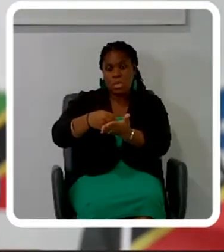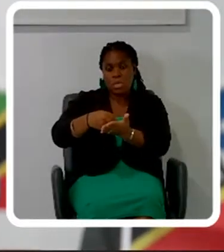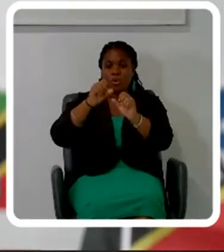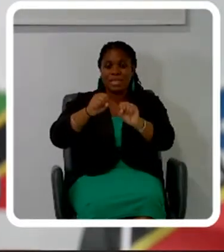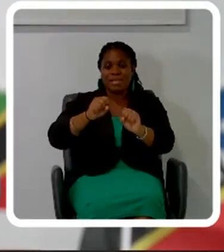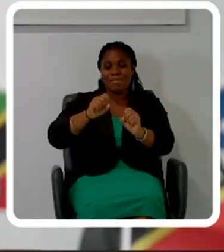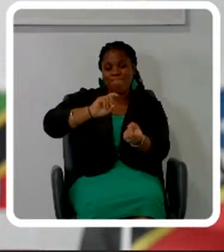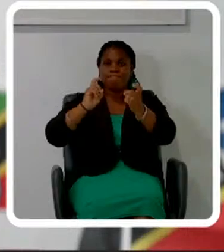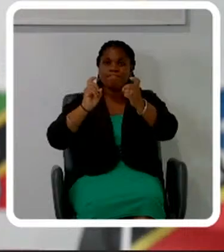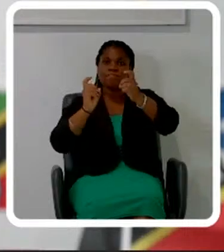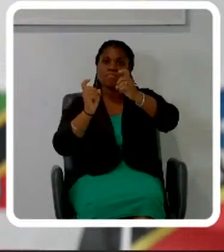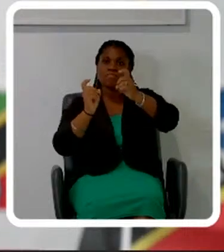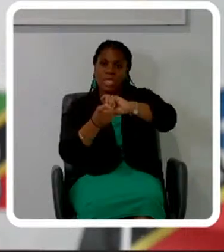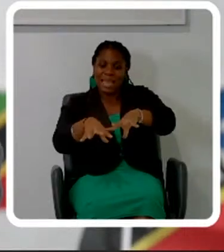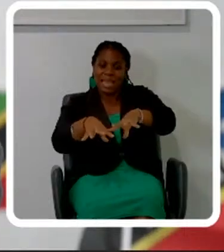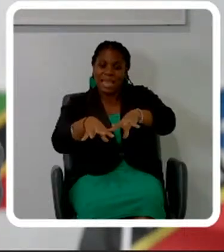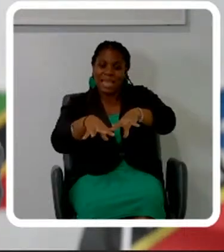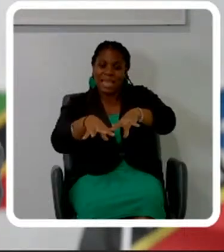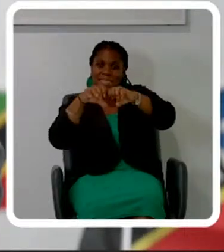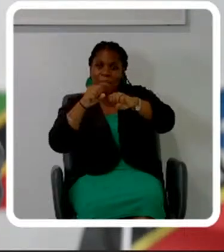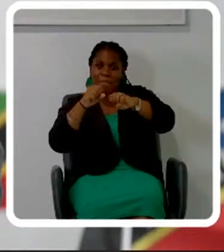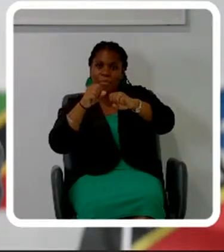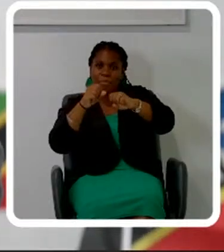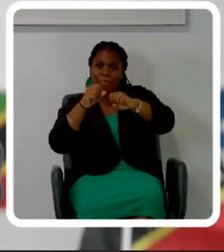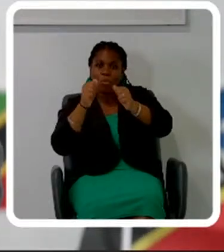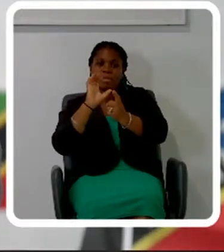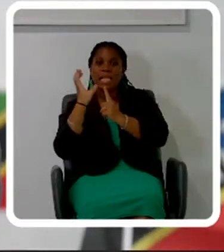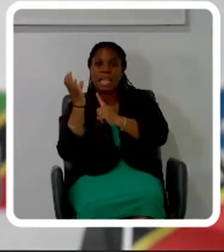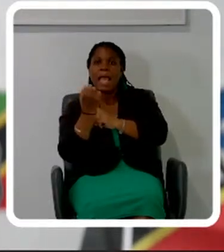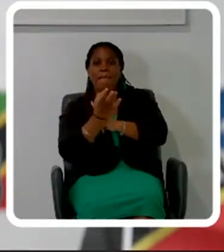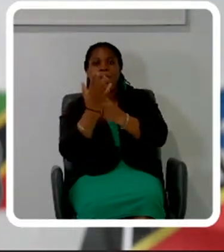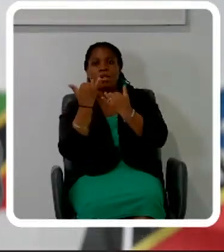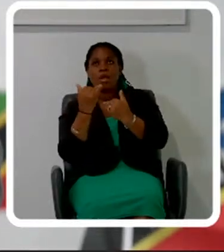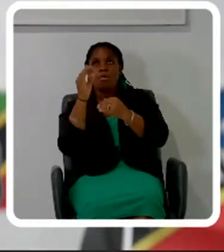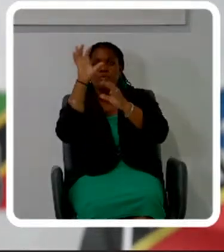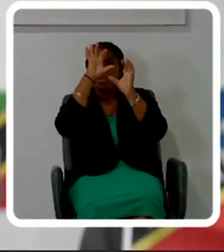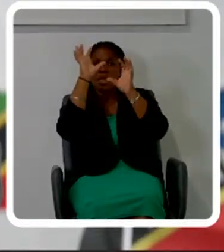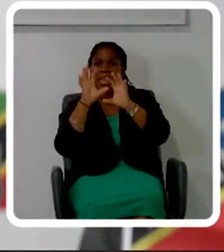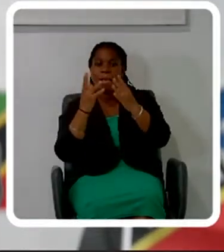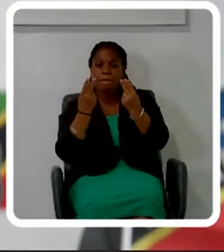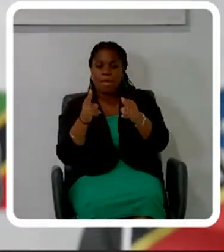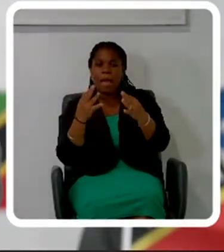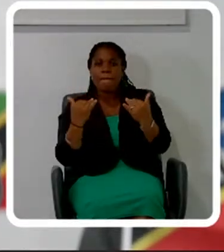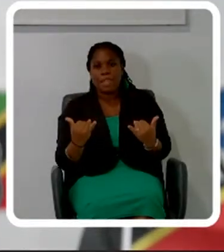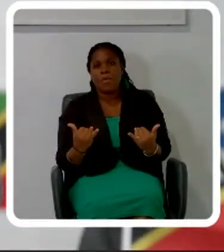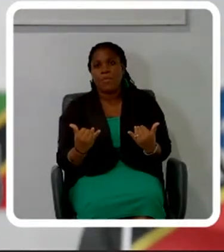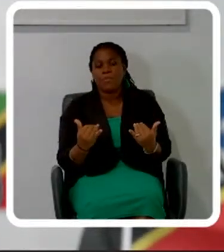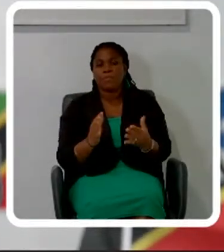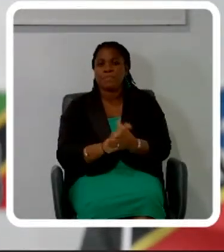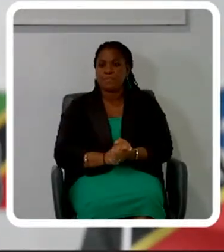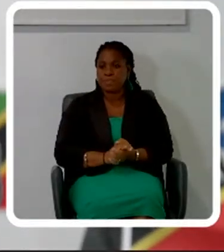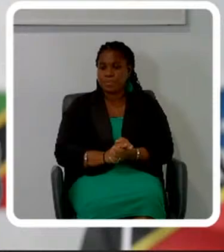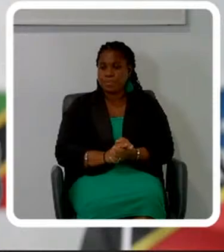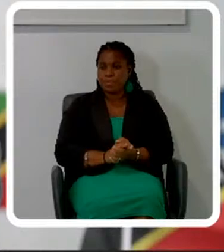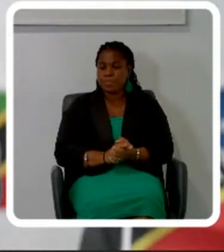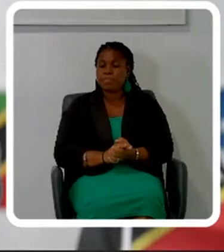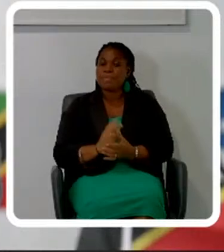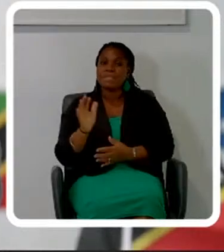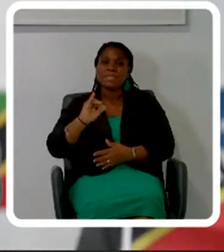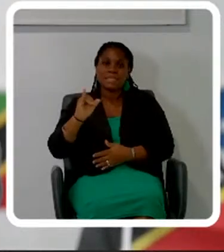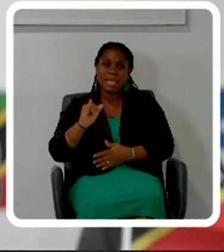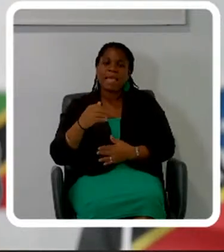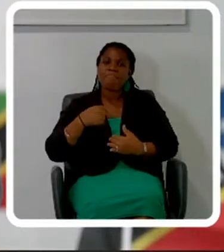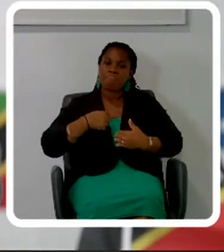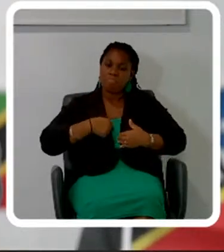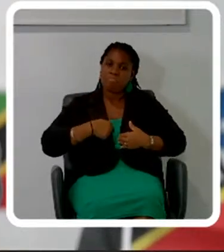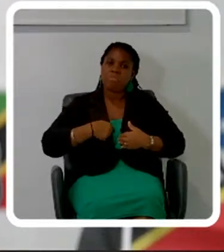to mitigate a lot of the issues surrounding the climate crisis at this particular time. I also participated